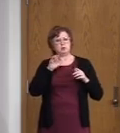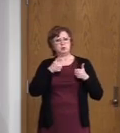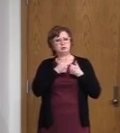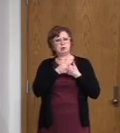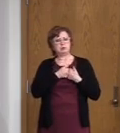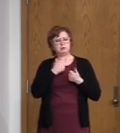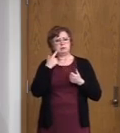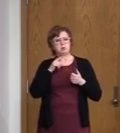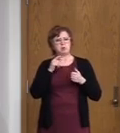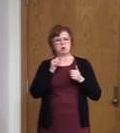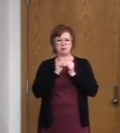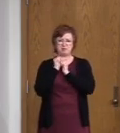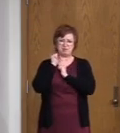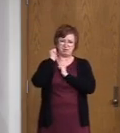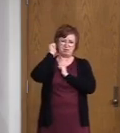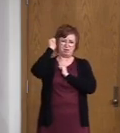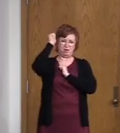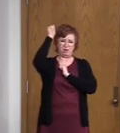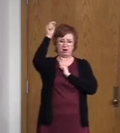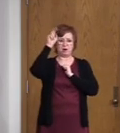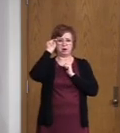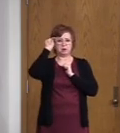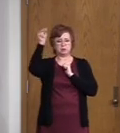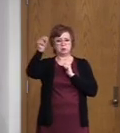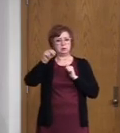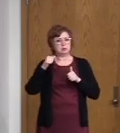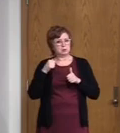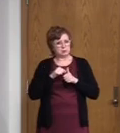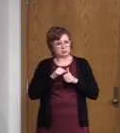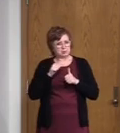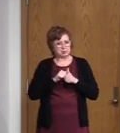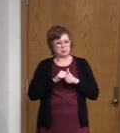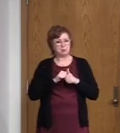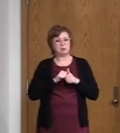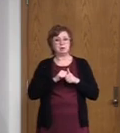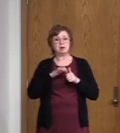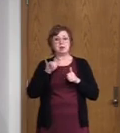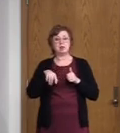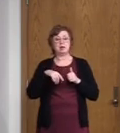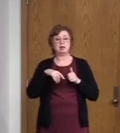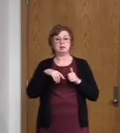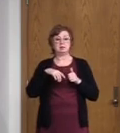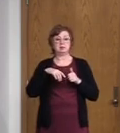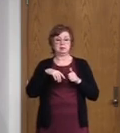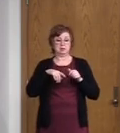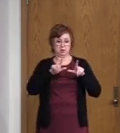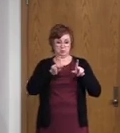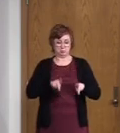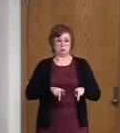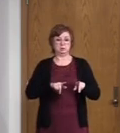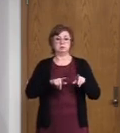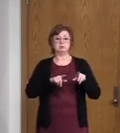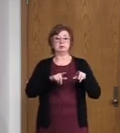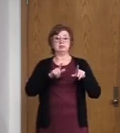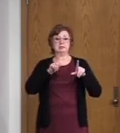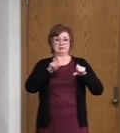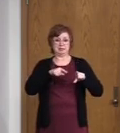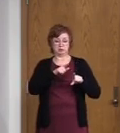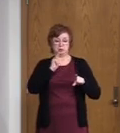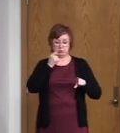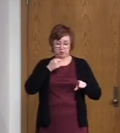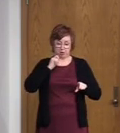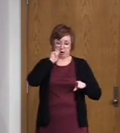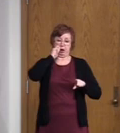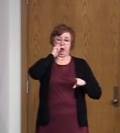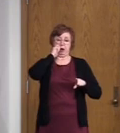is the fact that you've got to take the swab and transport it to one of the bigger labs to get done, unless it's one of those tests that's